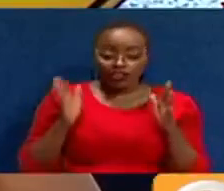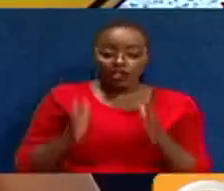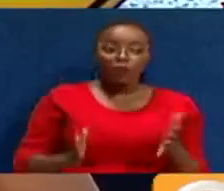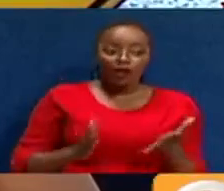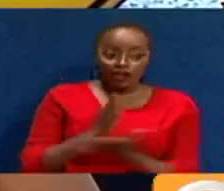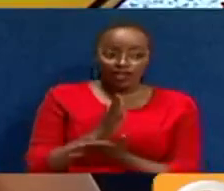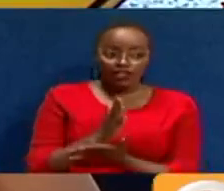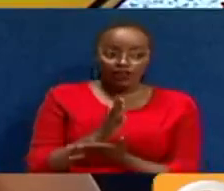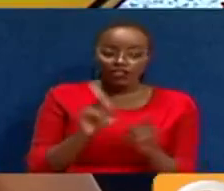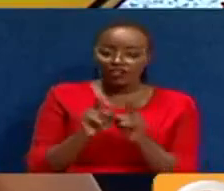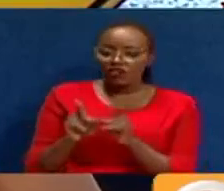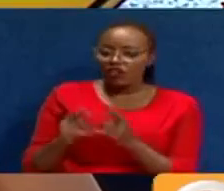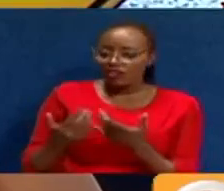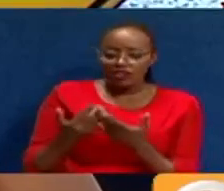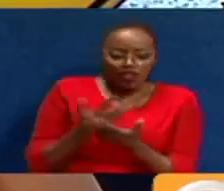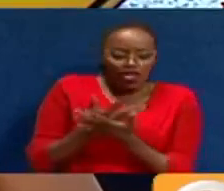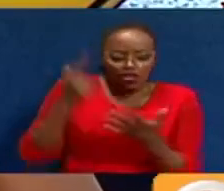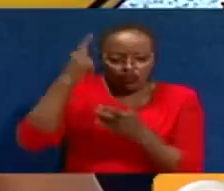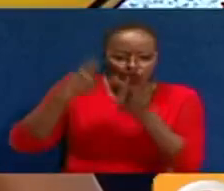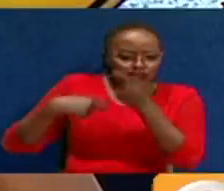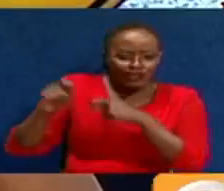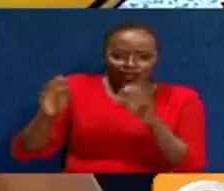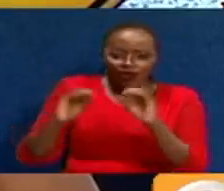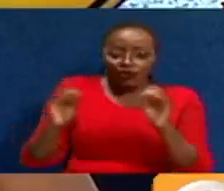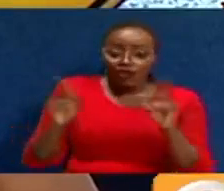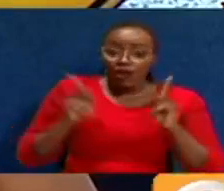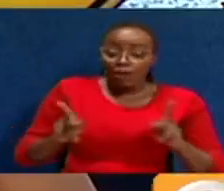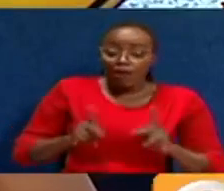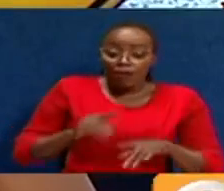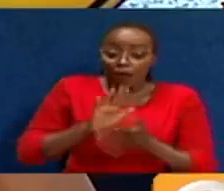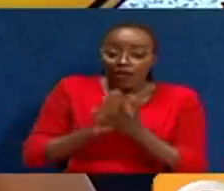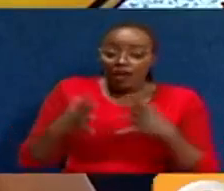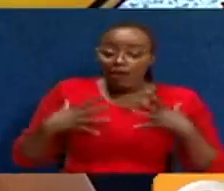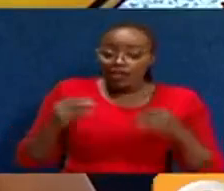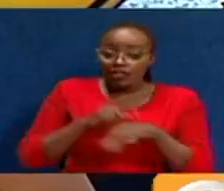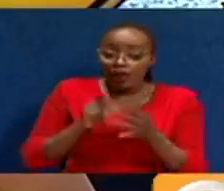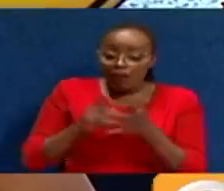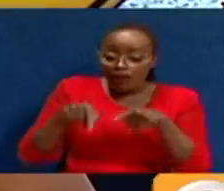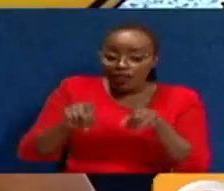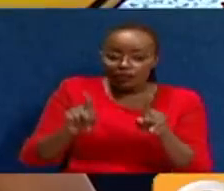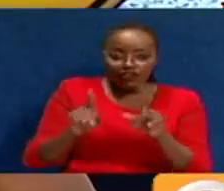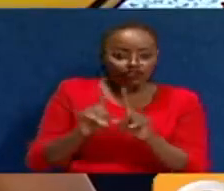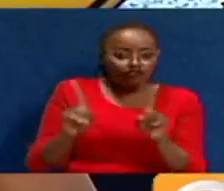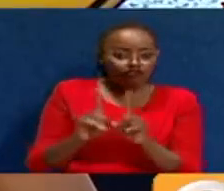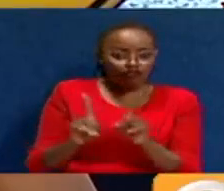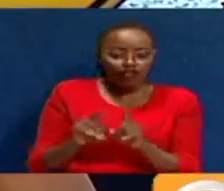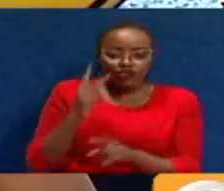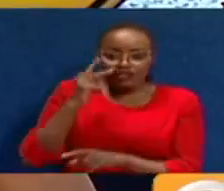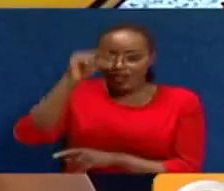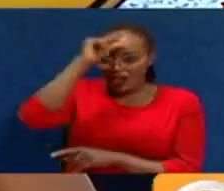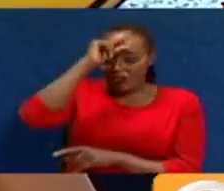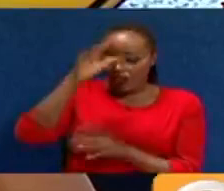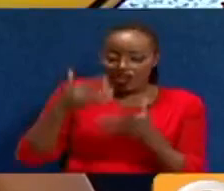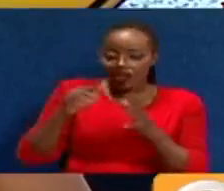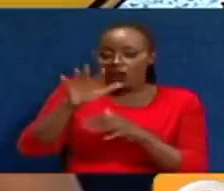right, not a commodity for sale. That people don't get healthy by buying it for themselves. You see, governments gave